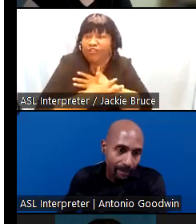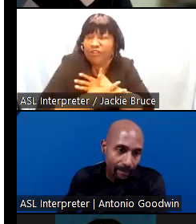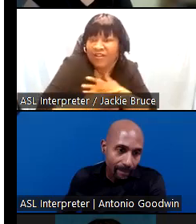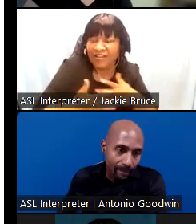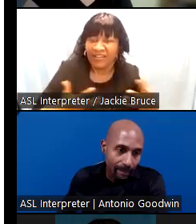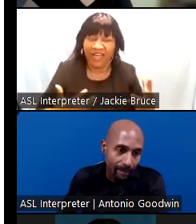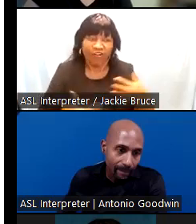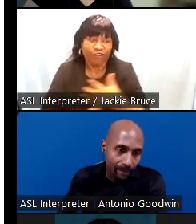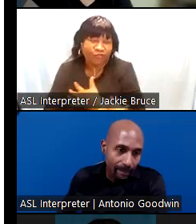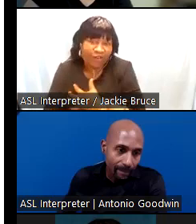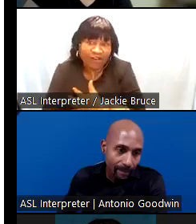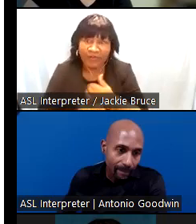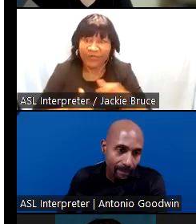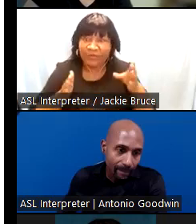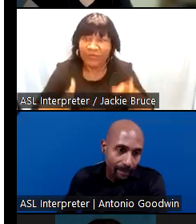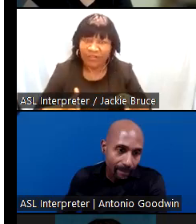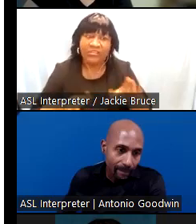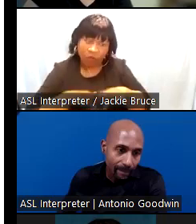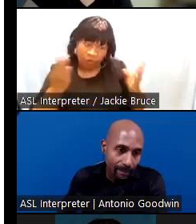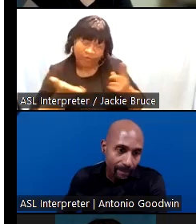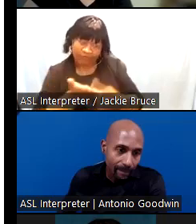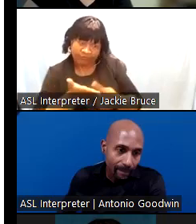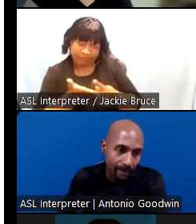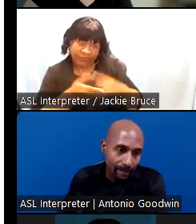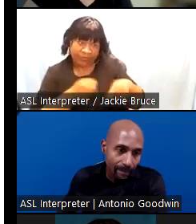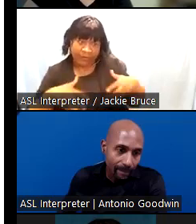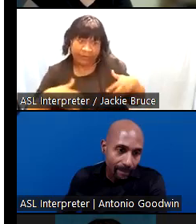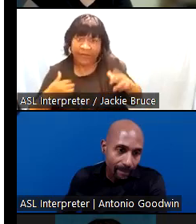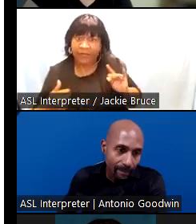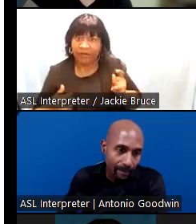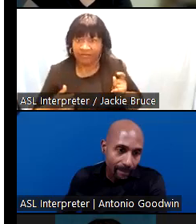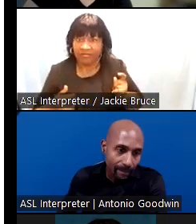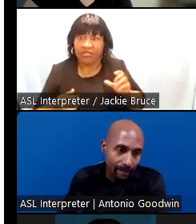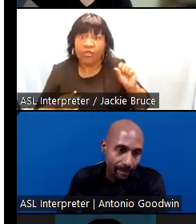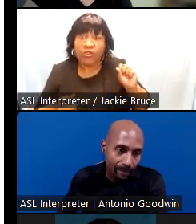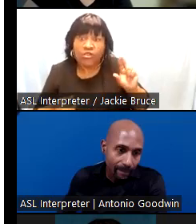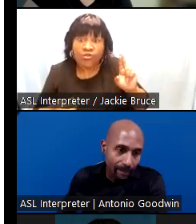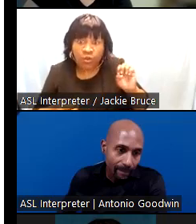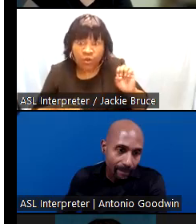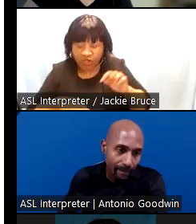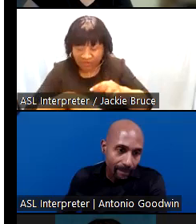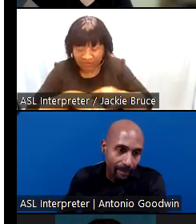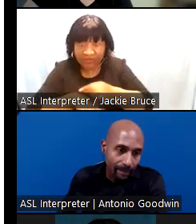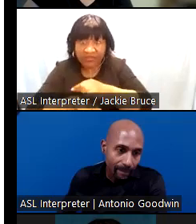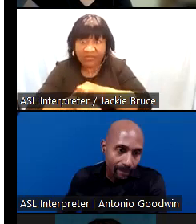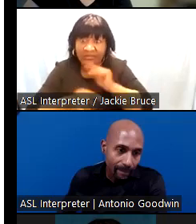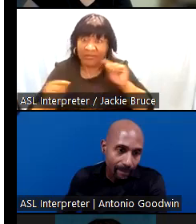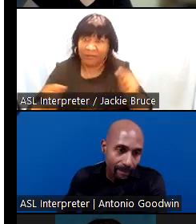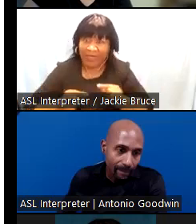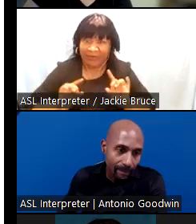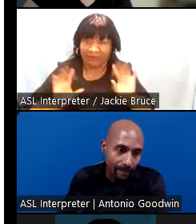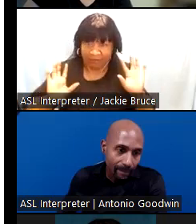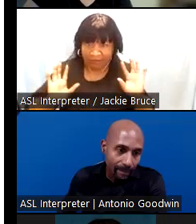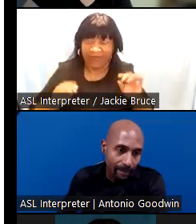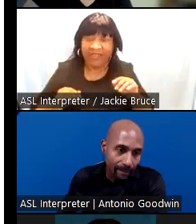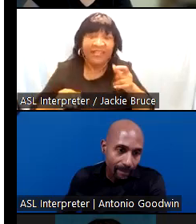with, having open conversations. Again, these sores are painful. So unlike other things like